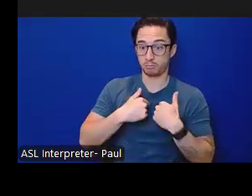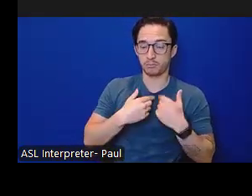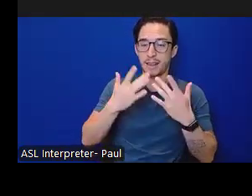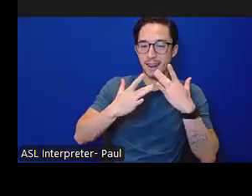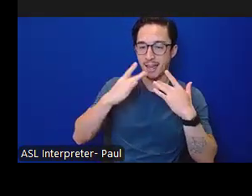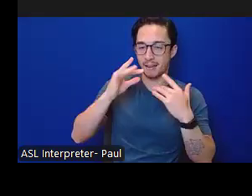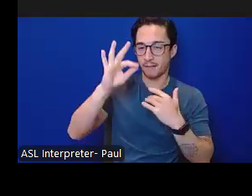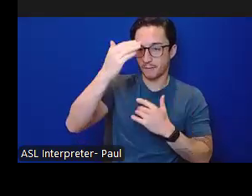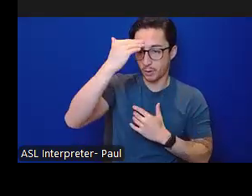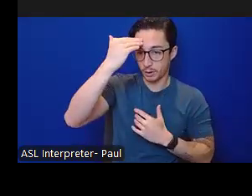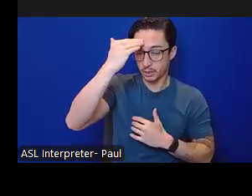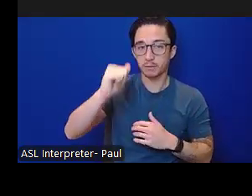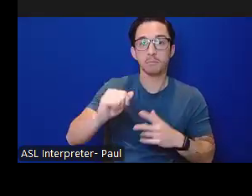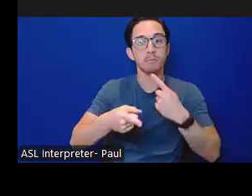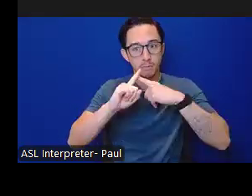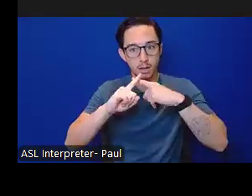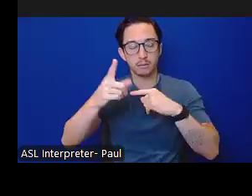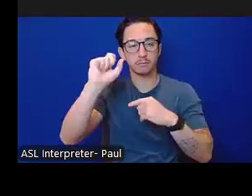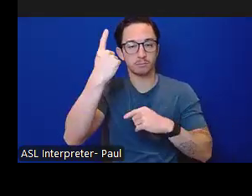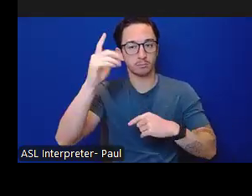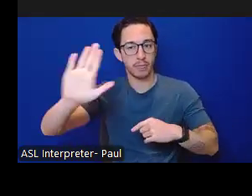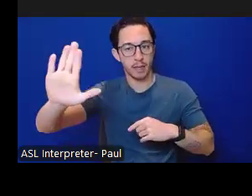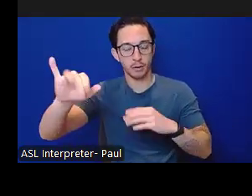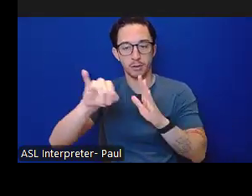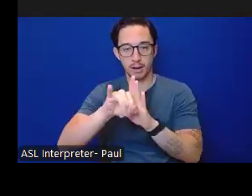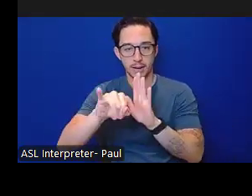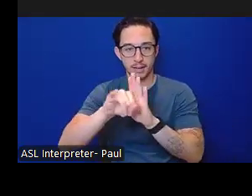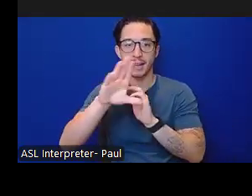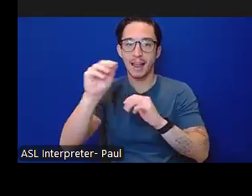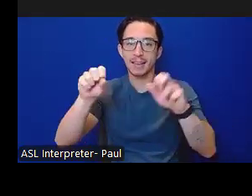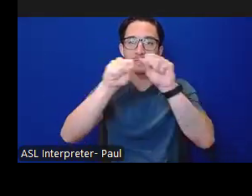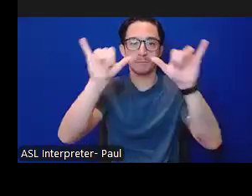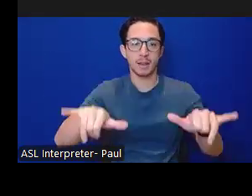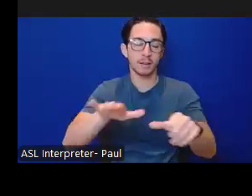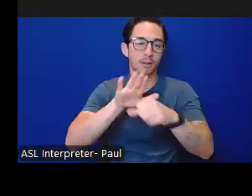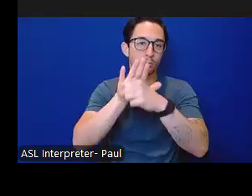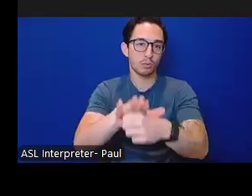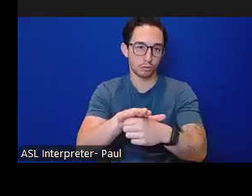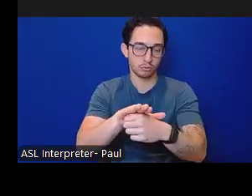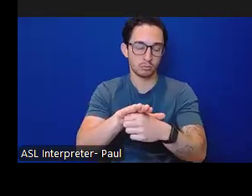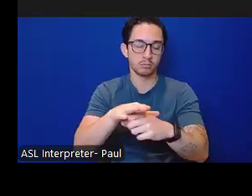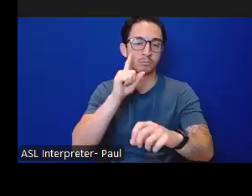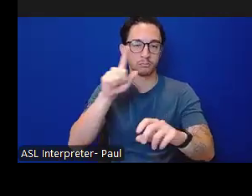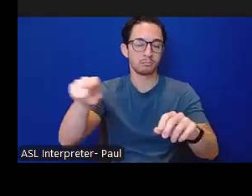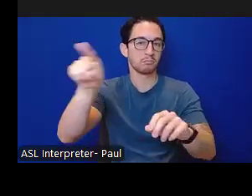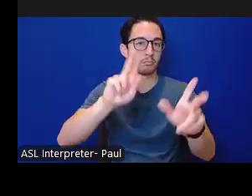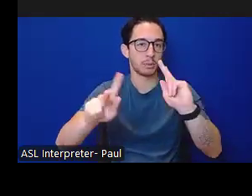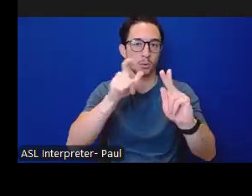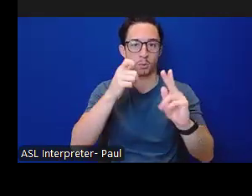and understanding of their identity and systematic oppression of the people who hold that